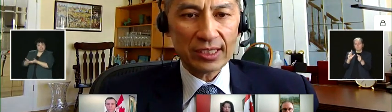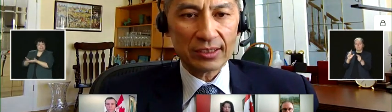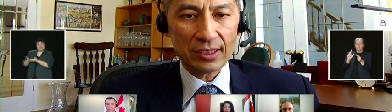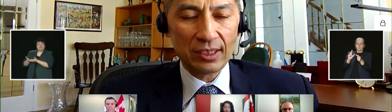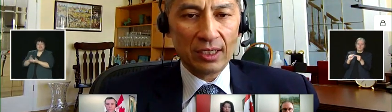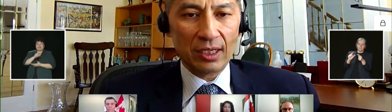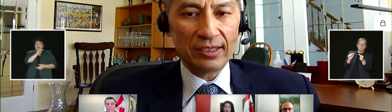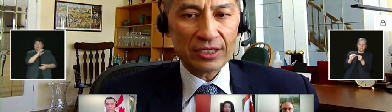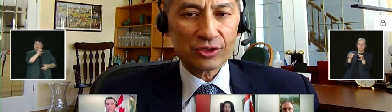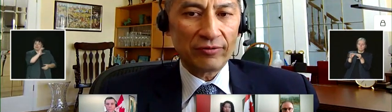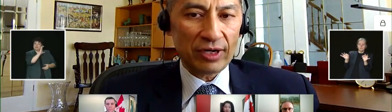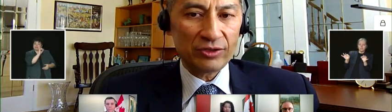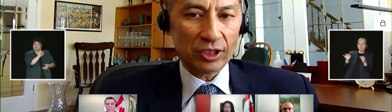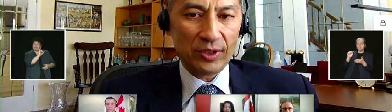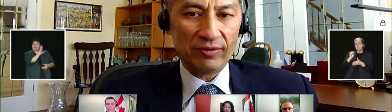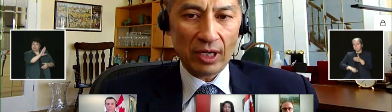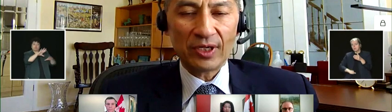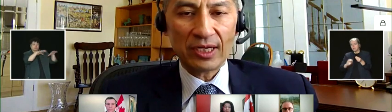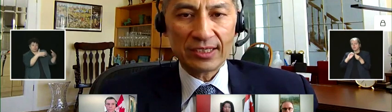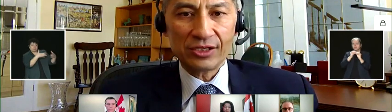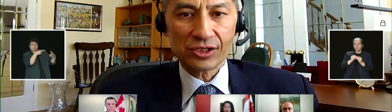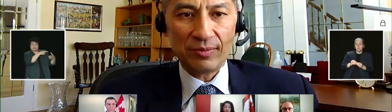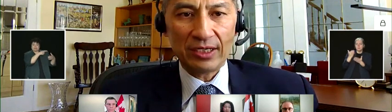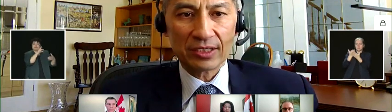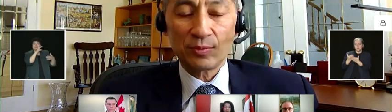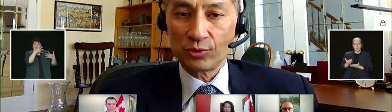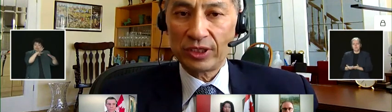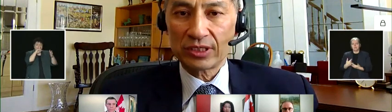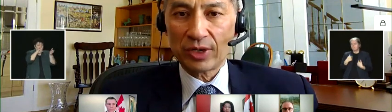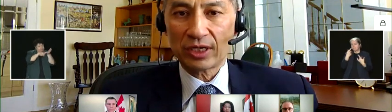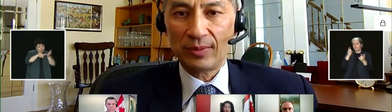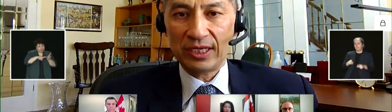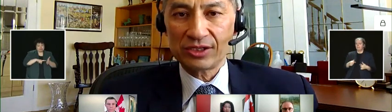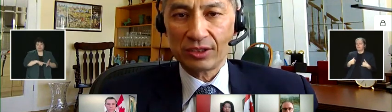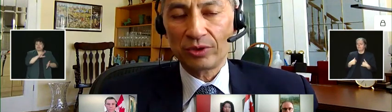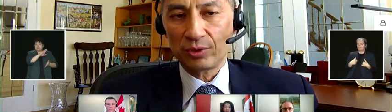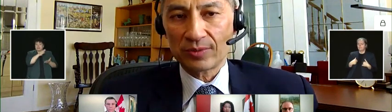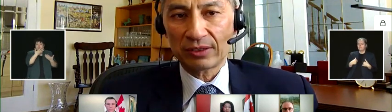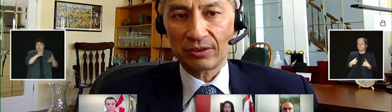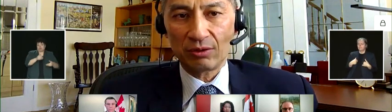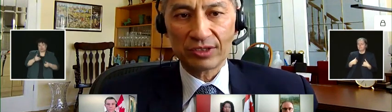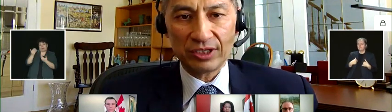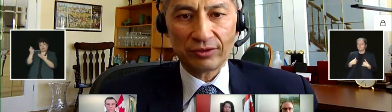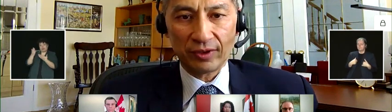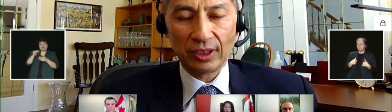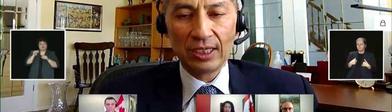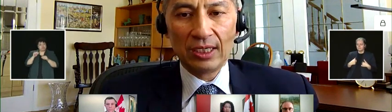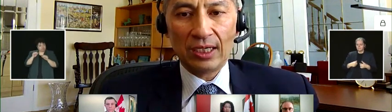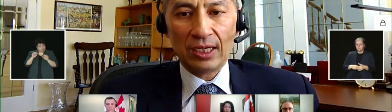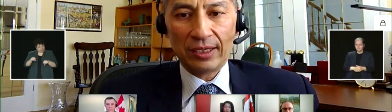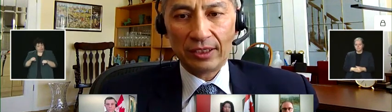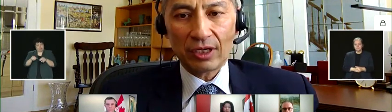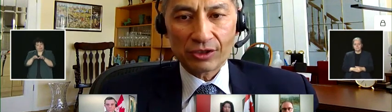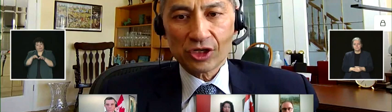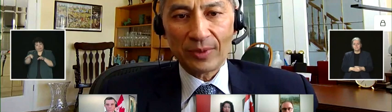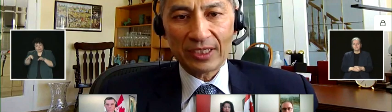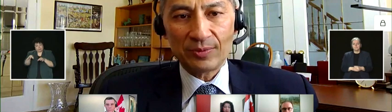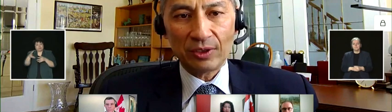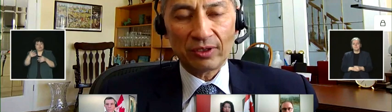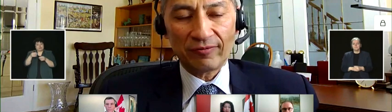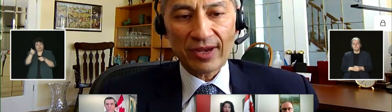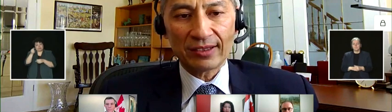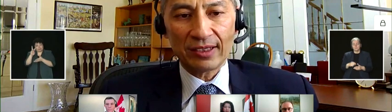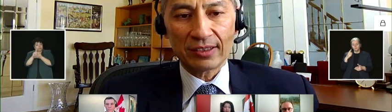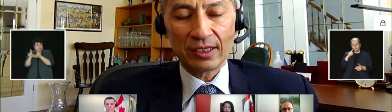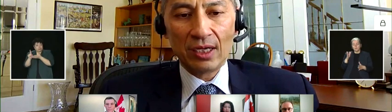reason that our National Advisory Committee Immunization made its most recent recommendation with respect to dose interval. I think Dr. Sharma can